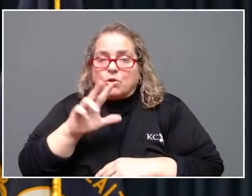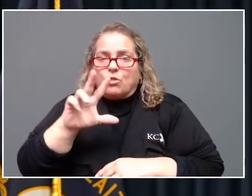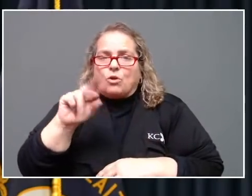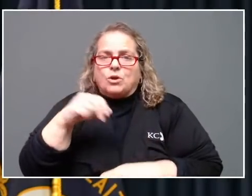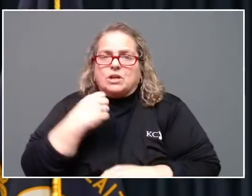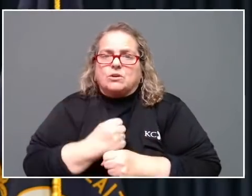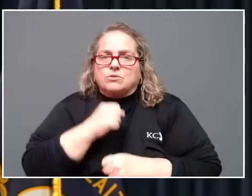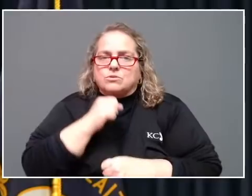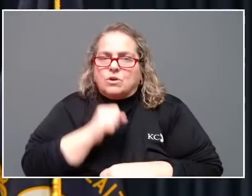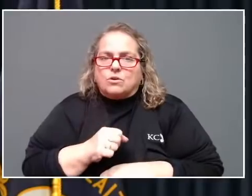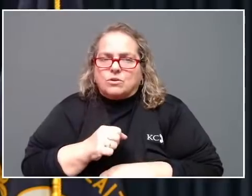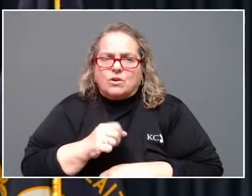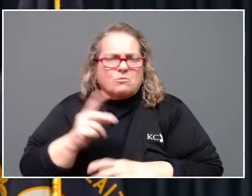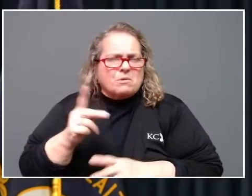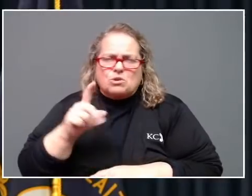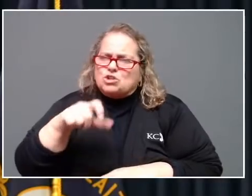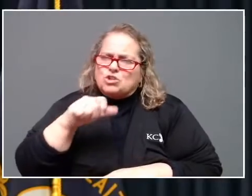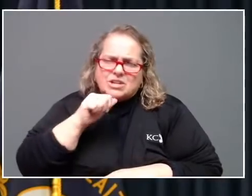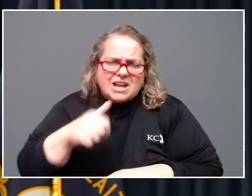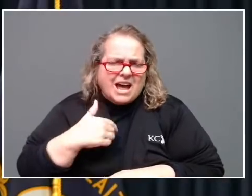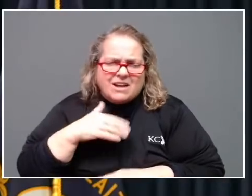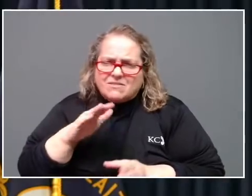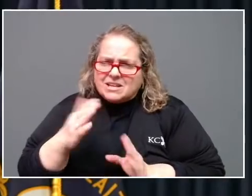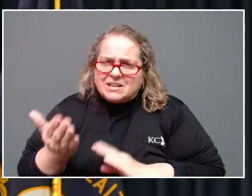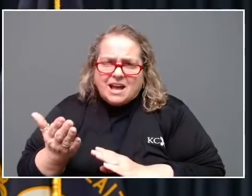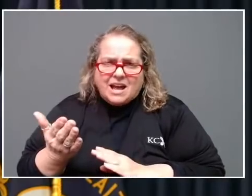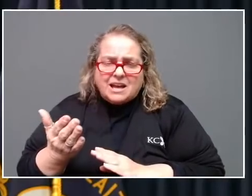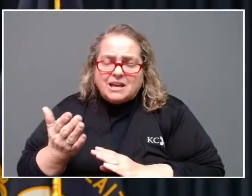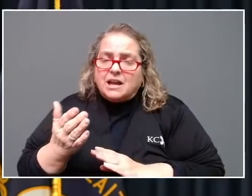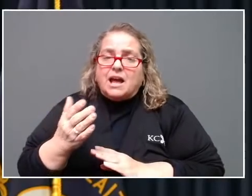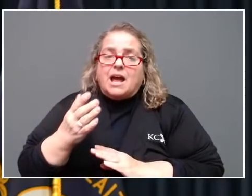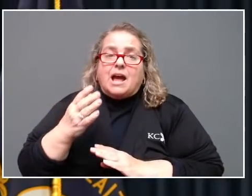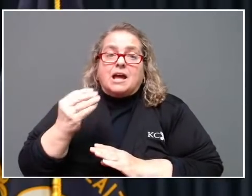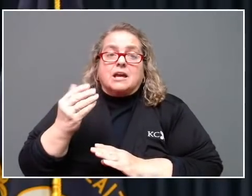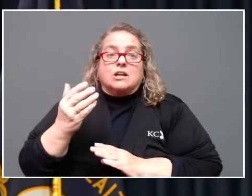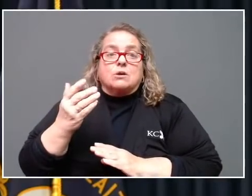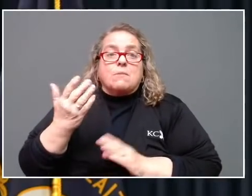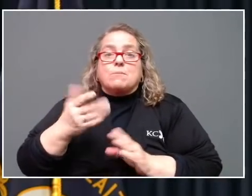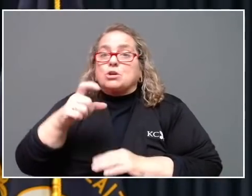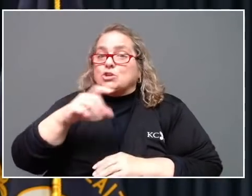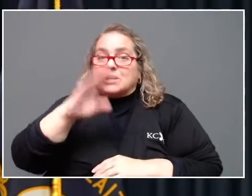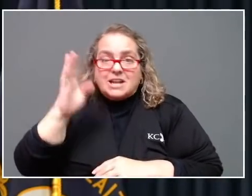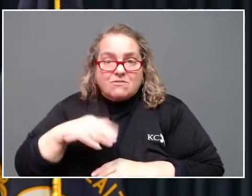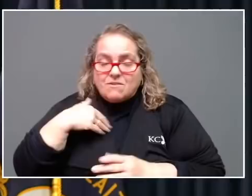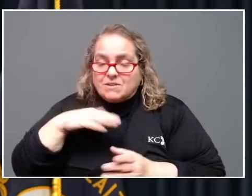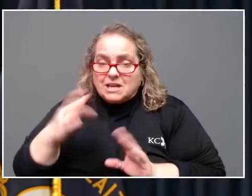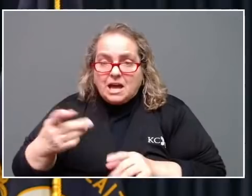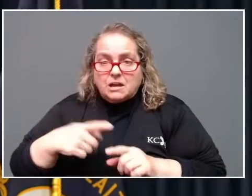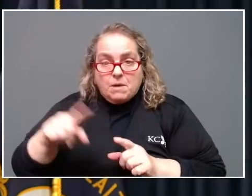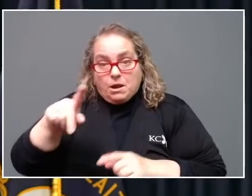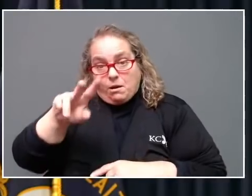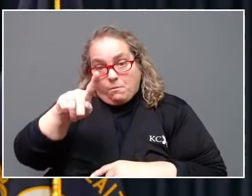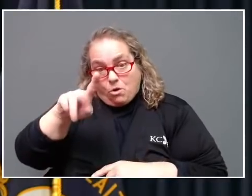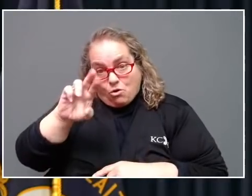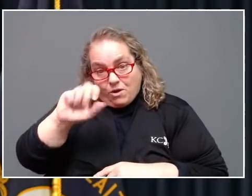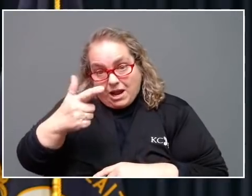die, and almost certainly would not have died were it not for the fact that pregnancy raised their risk from COVID-19